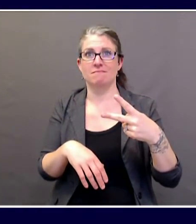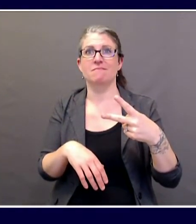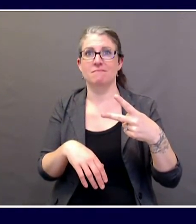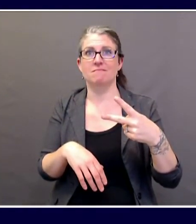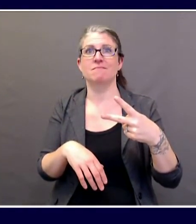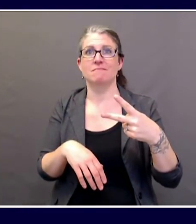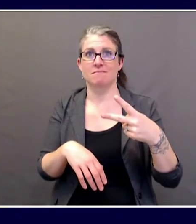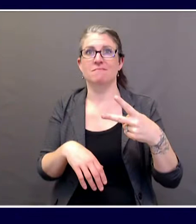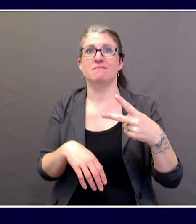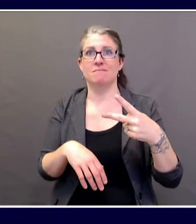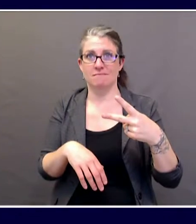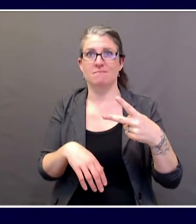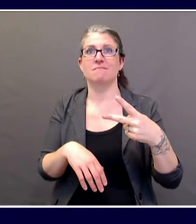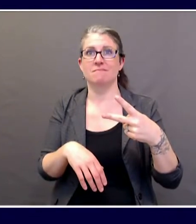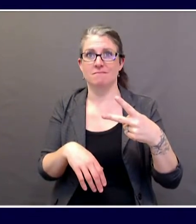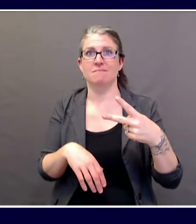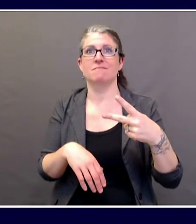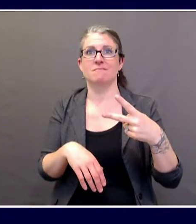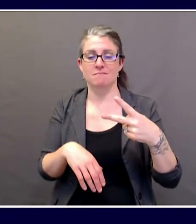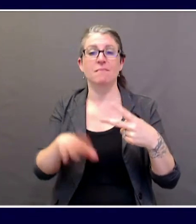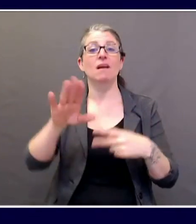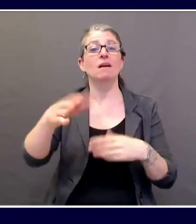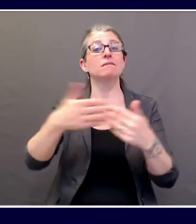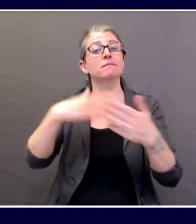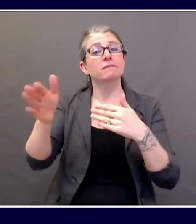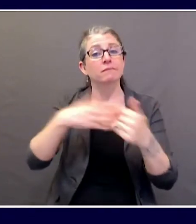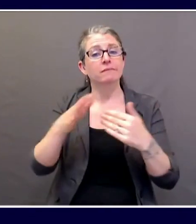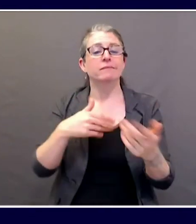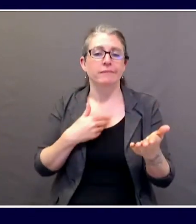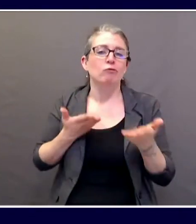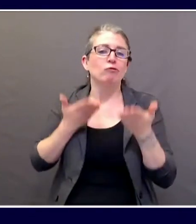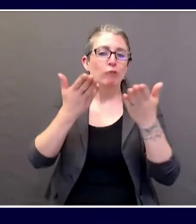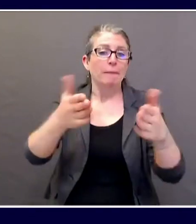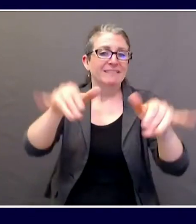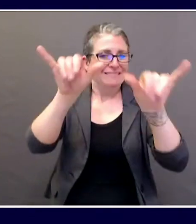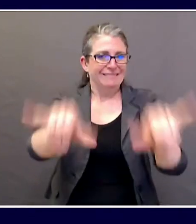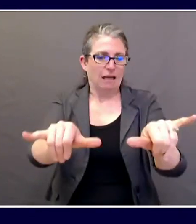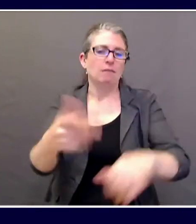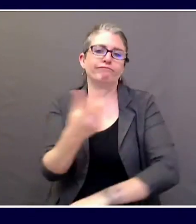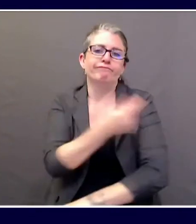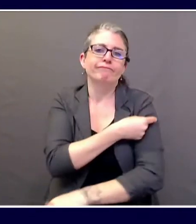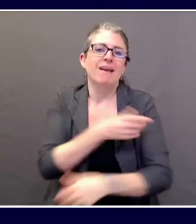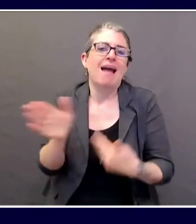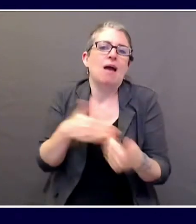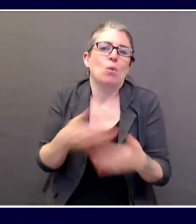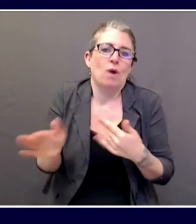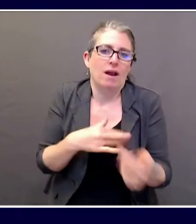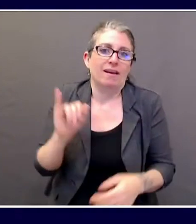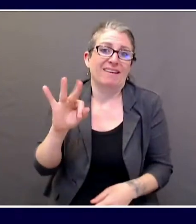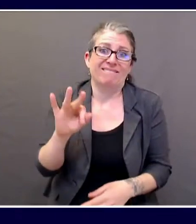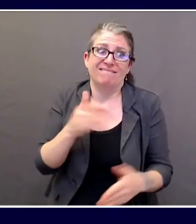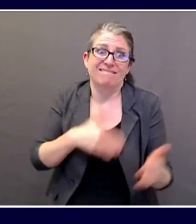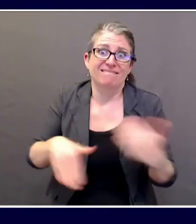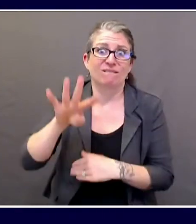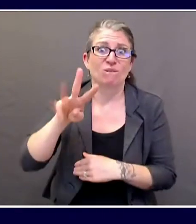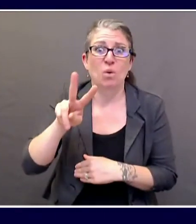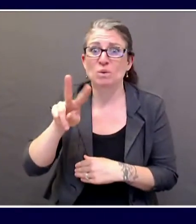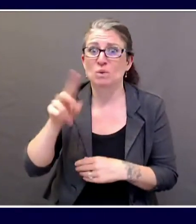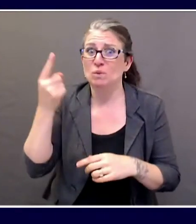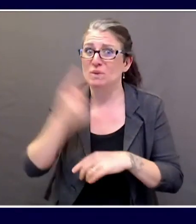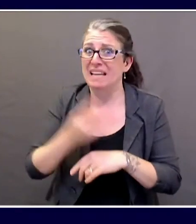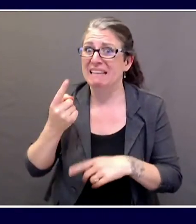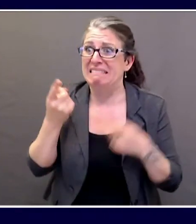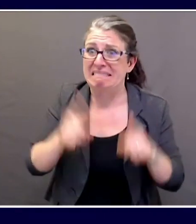not the recommendation. That is in that extraordinary circumstance where you can't get your second dose at the 21 or